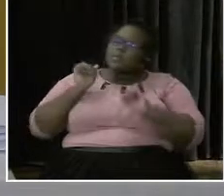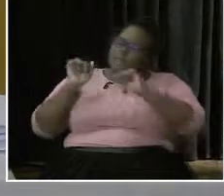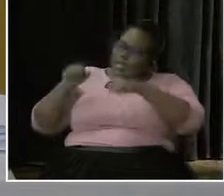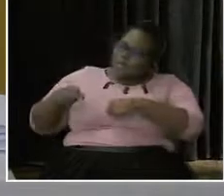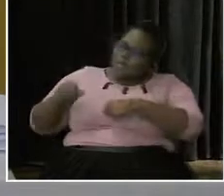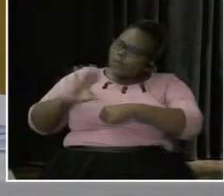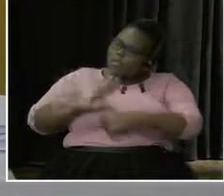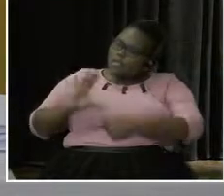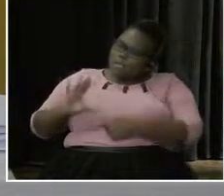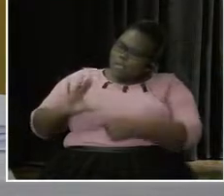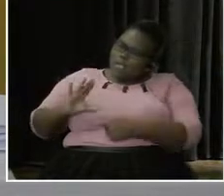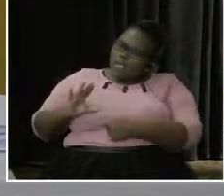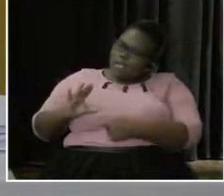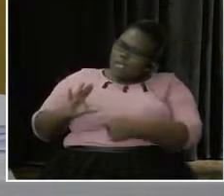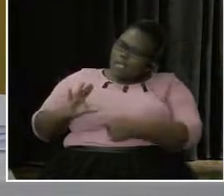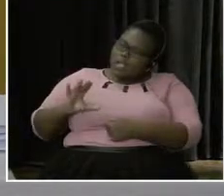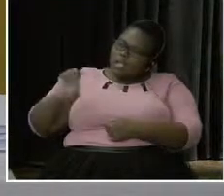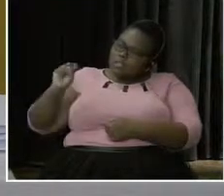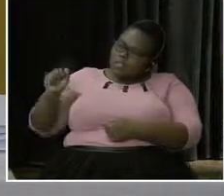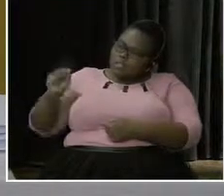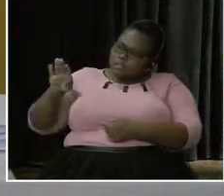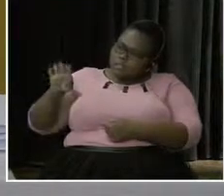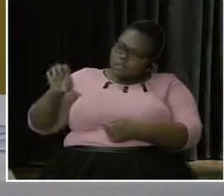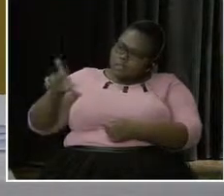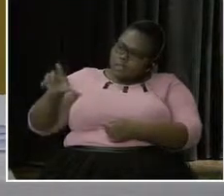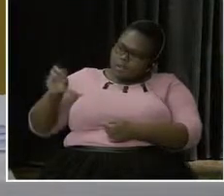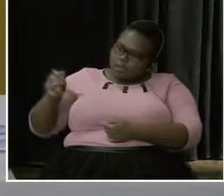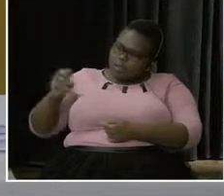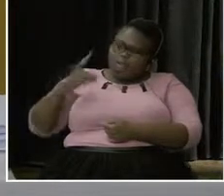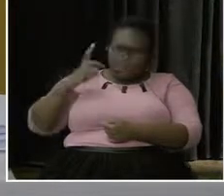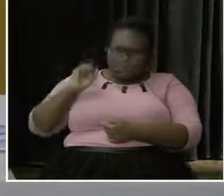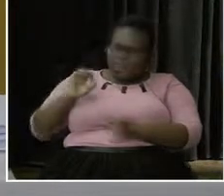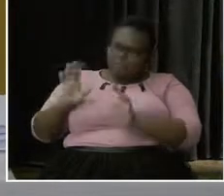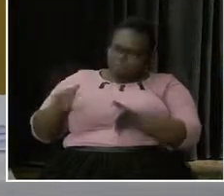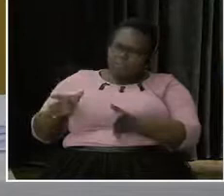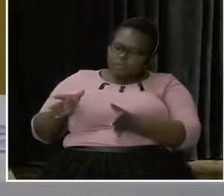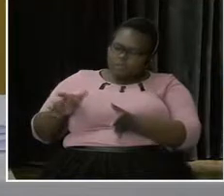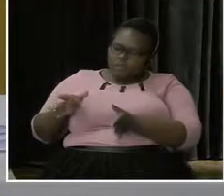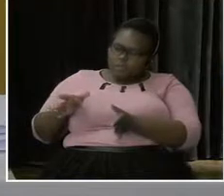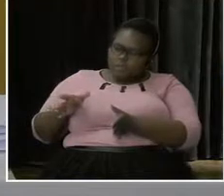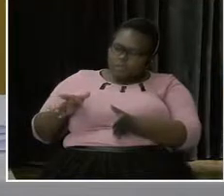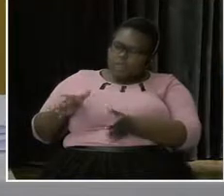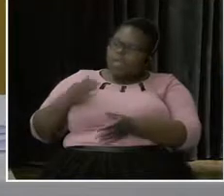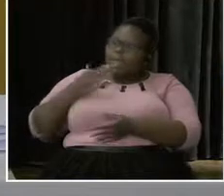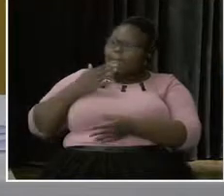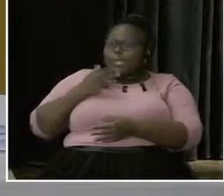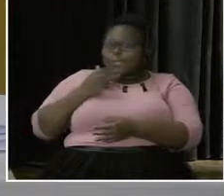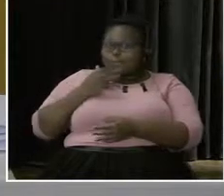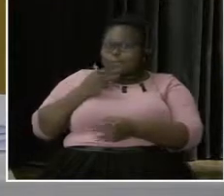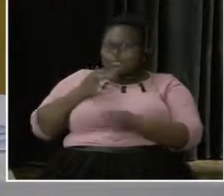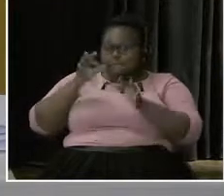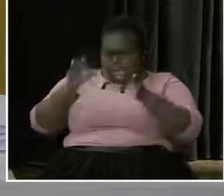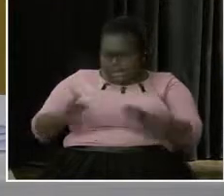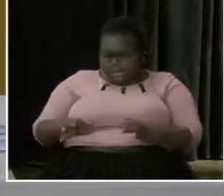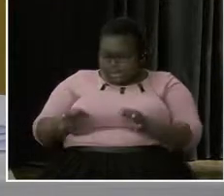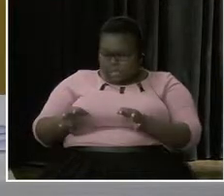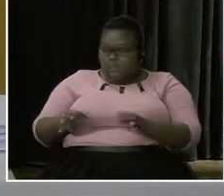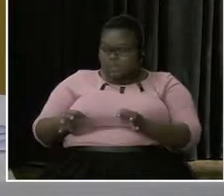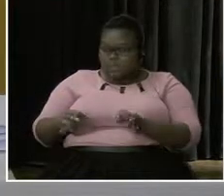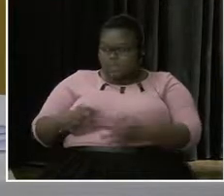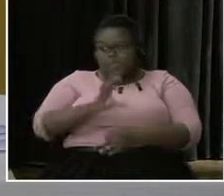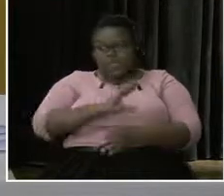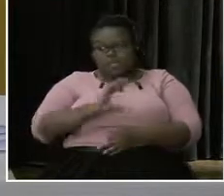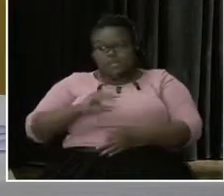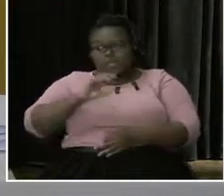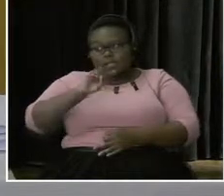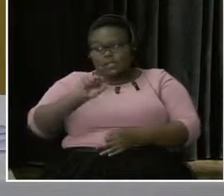Let's allow Councillor Sabelo. We hear you. Speaker, I'd like you to rule on that, please. Councillor Sabelo,